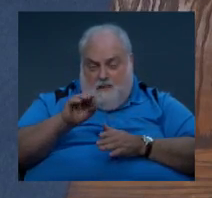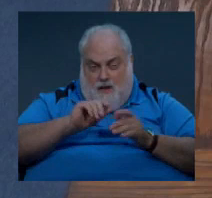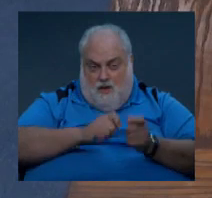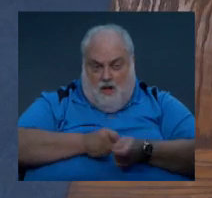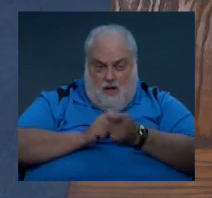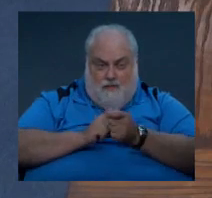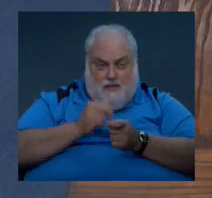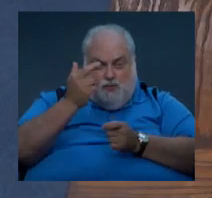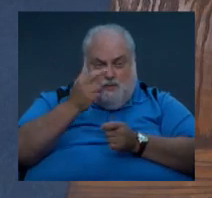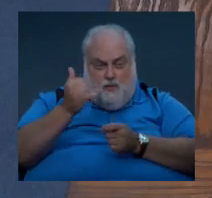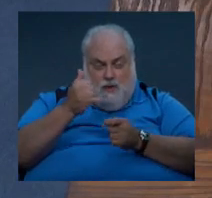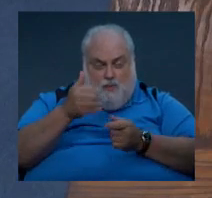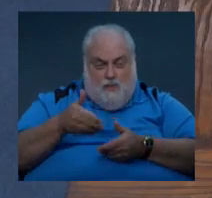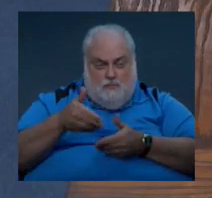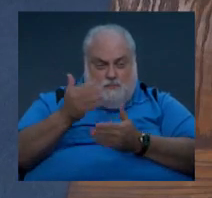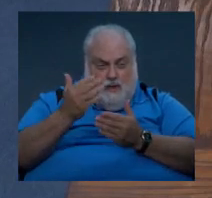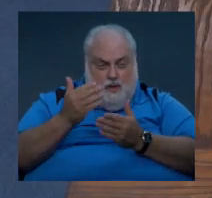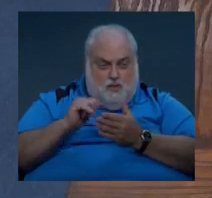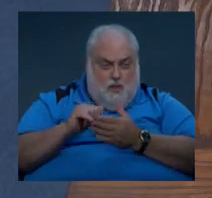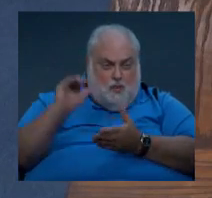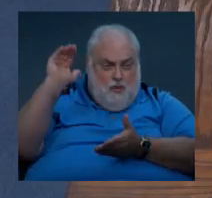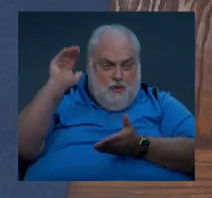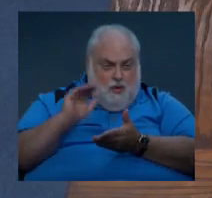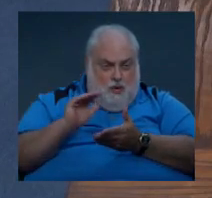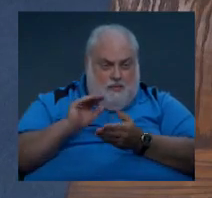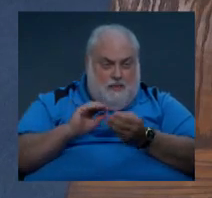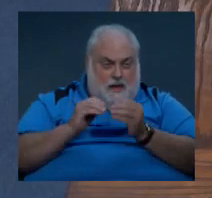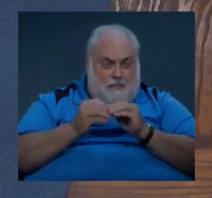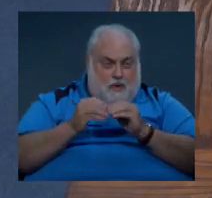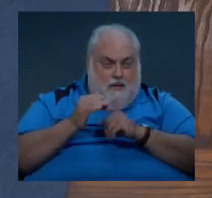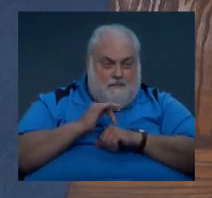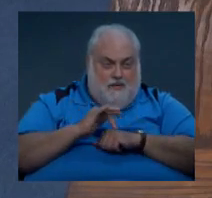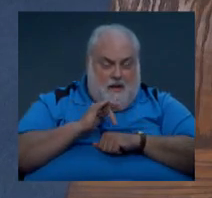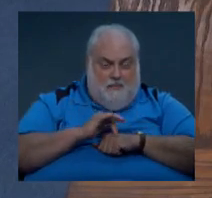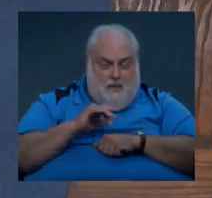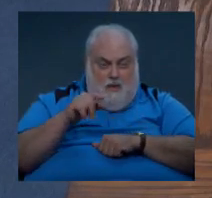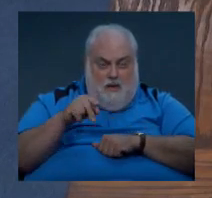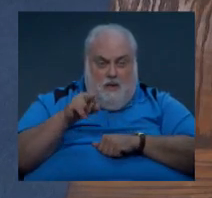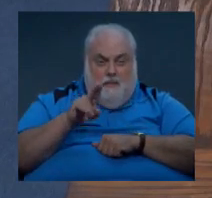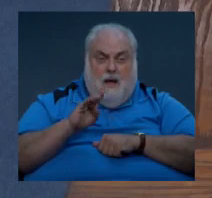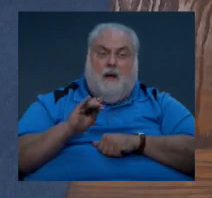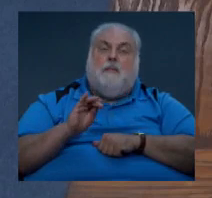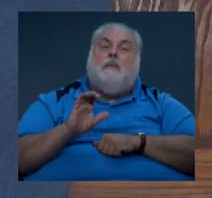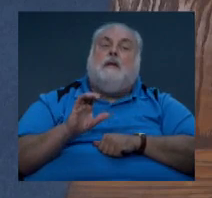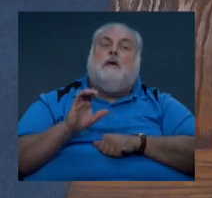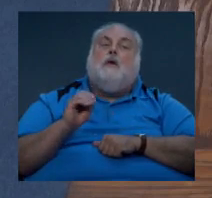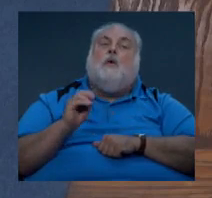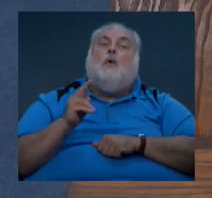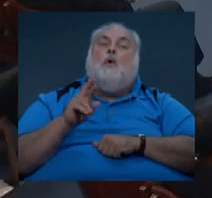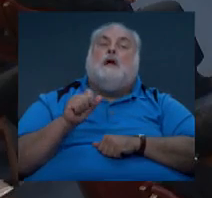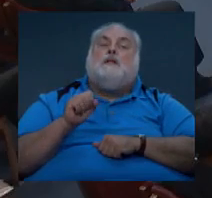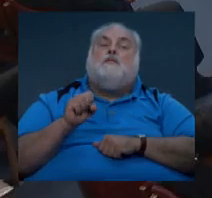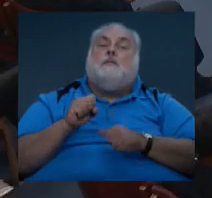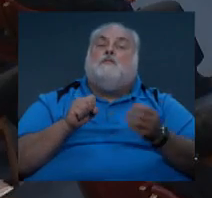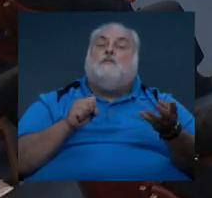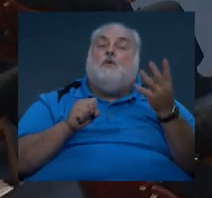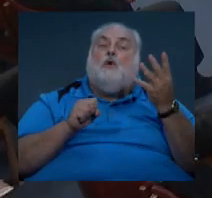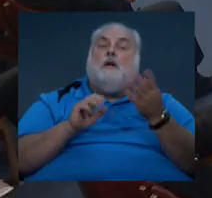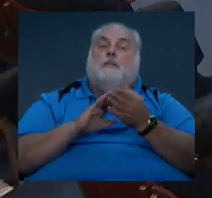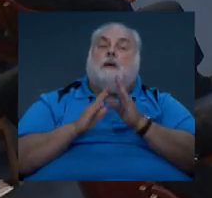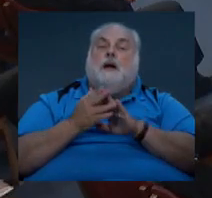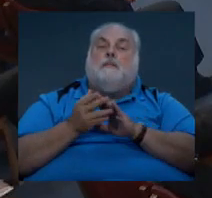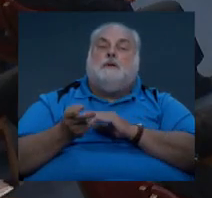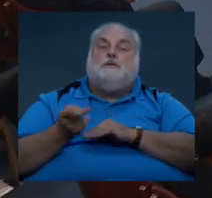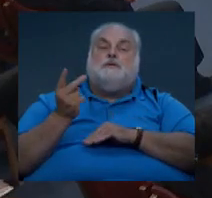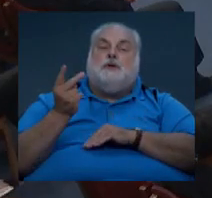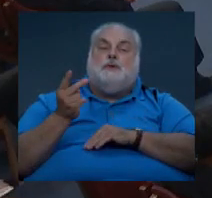to downsize or reduce the number of available public courses from 4 to 2. It's a supply and demand thing. Yeah, I